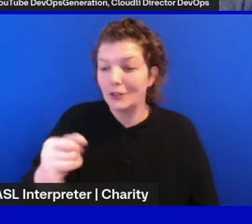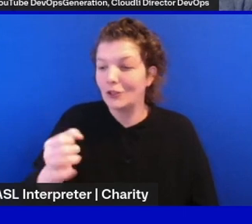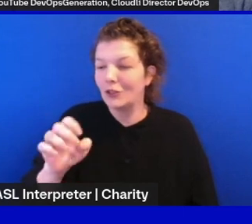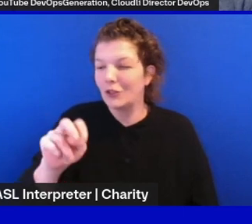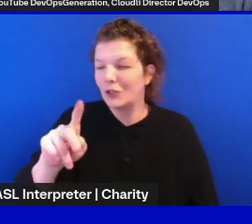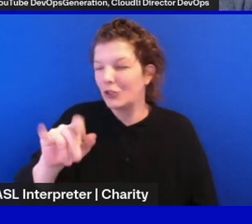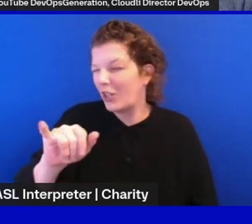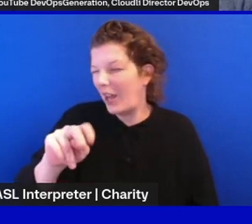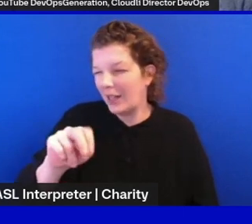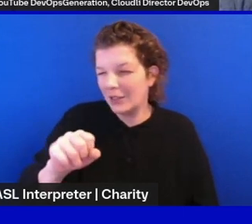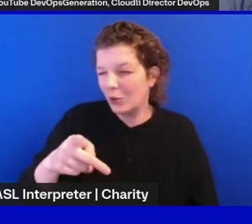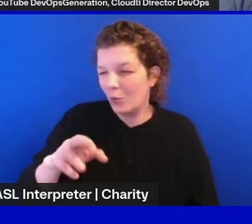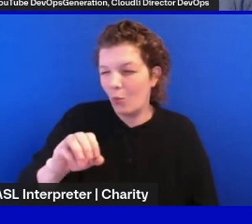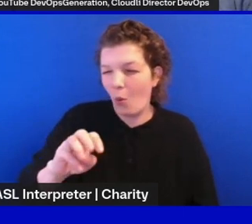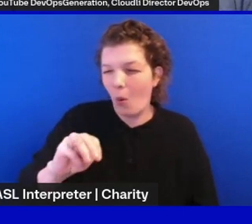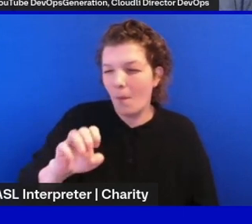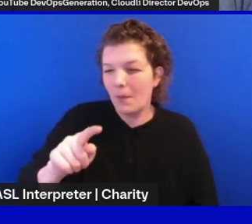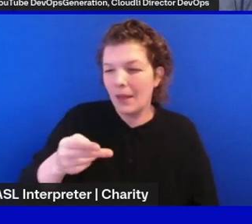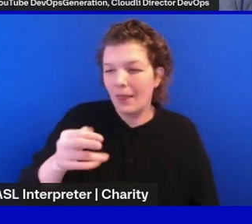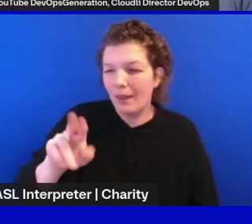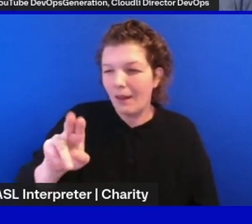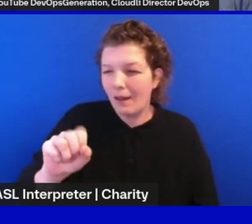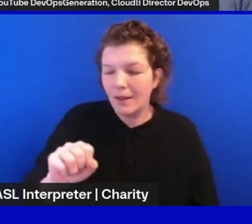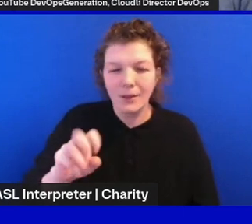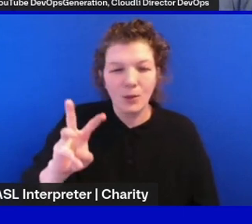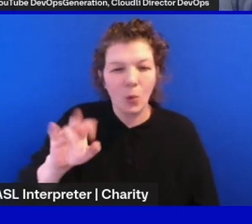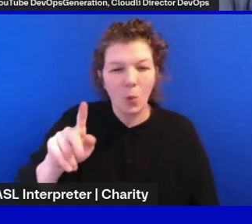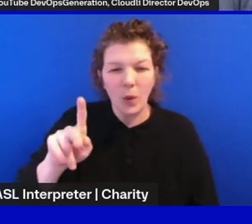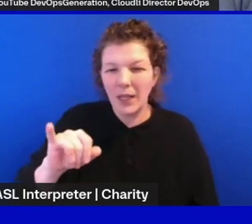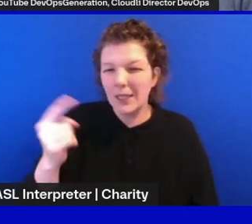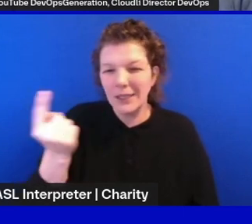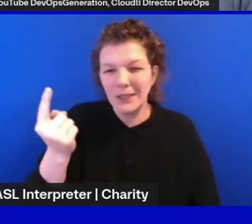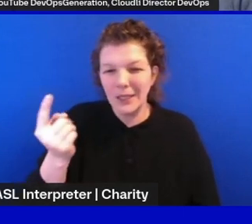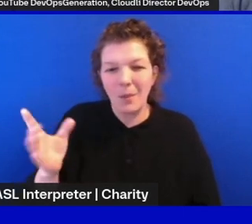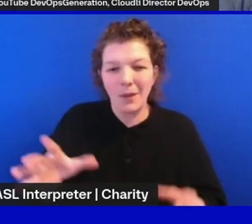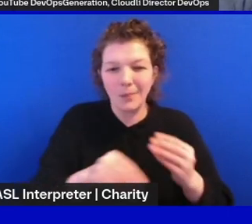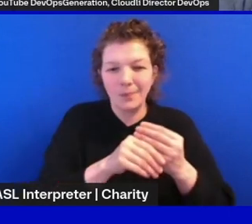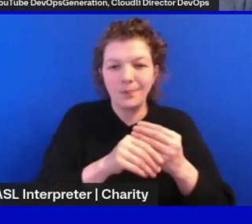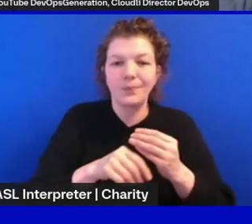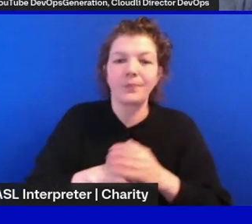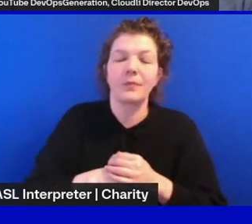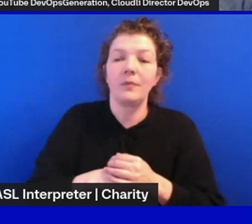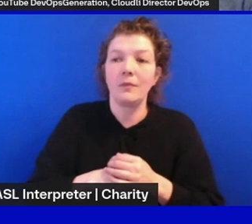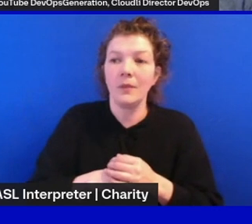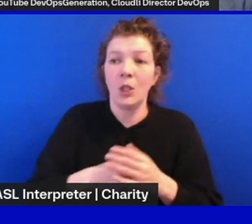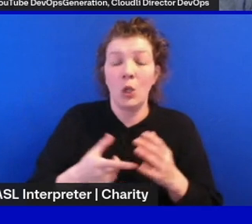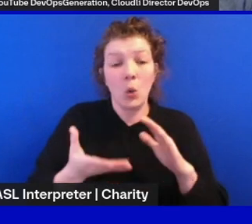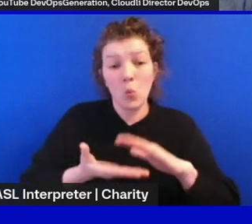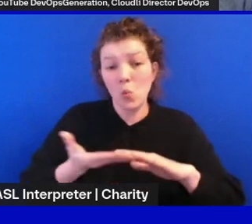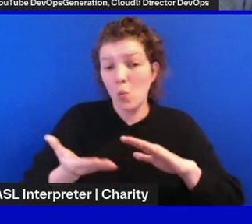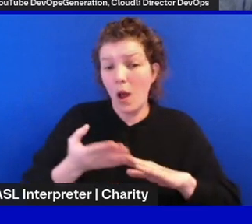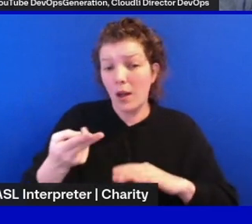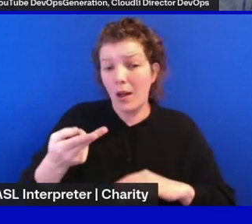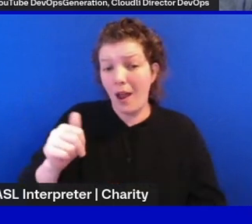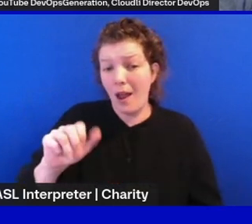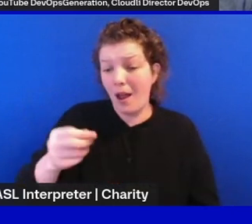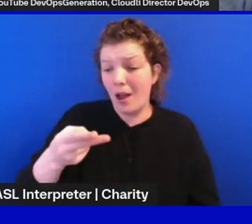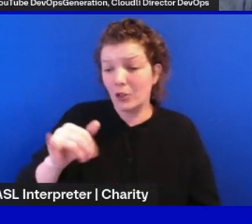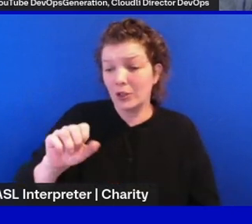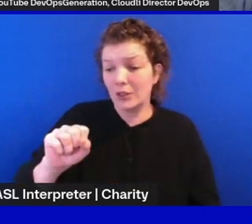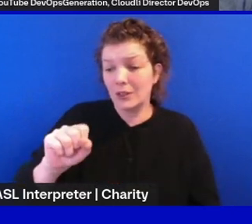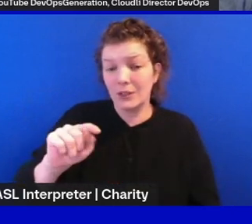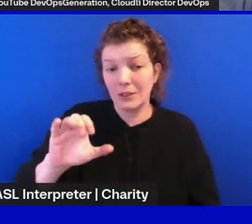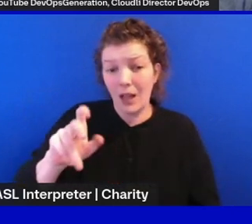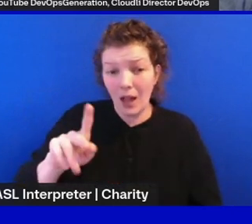or a Wiki, or something else. As someone running a Hashistack cluster, you want to be on the lookout for employees trying to set